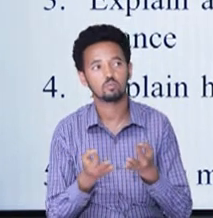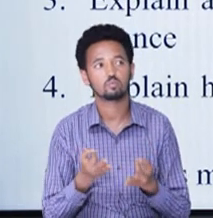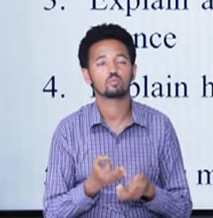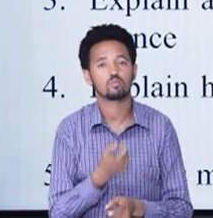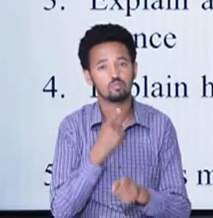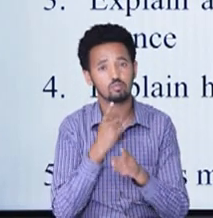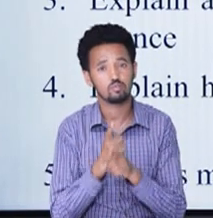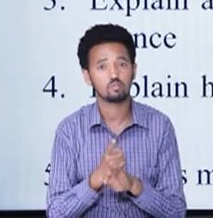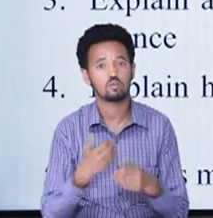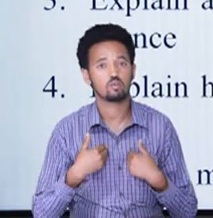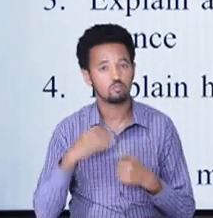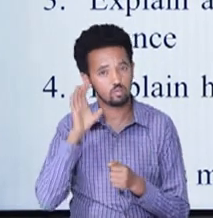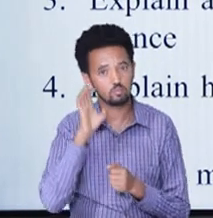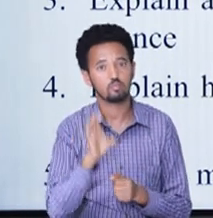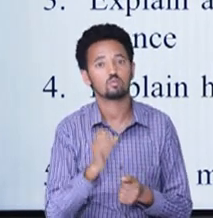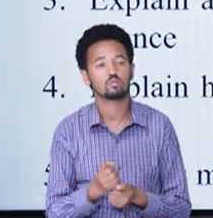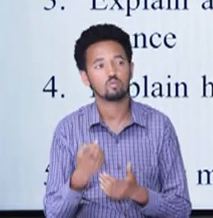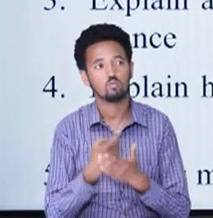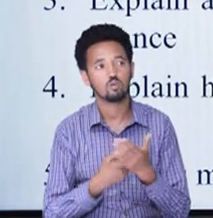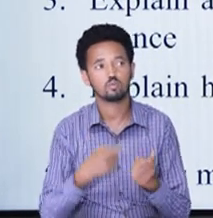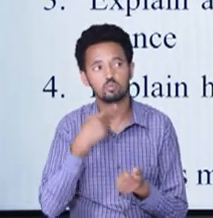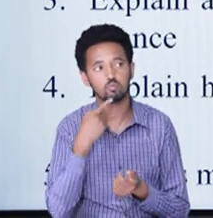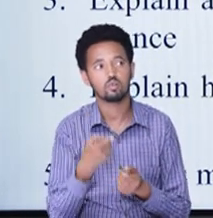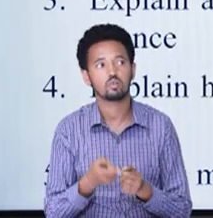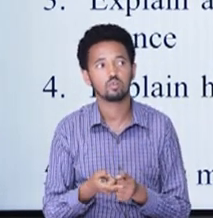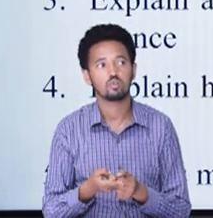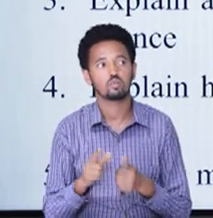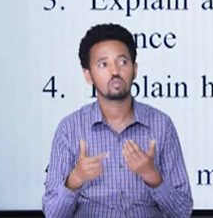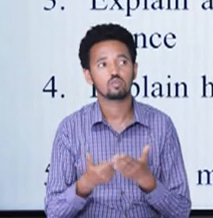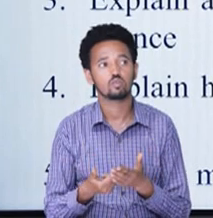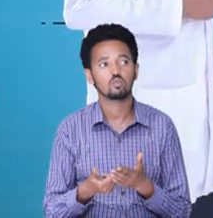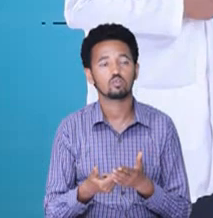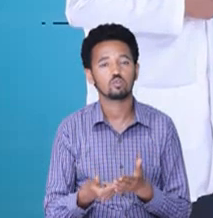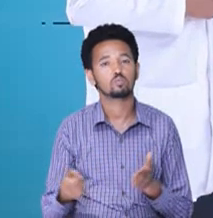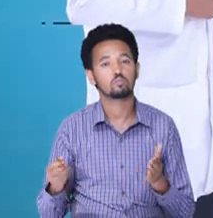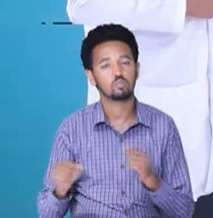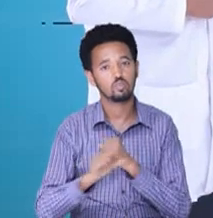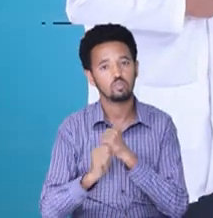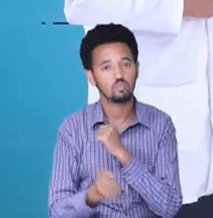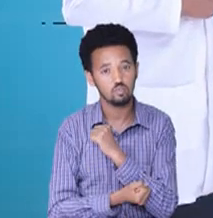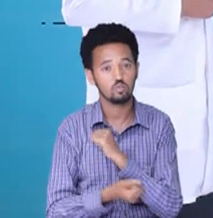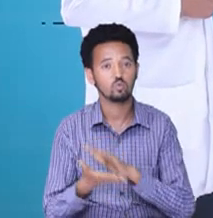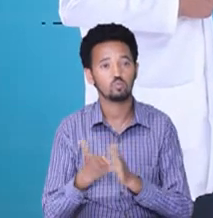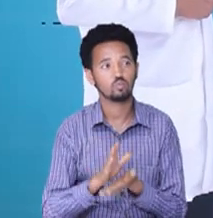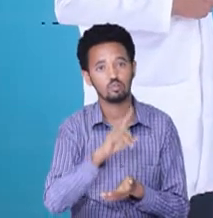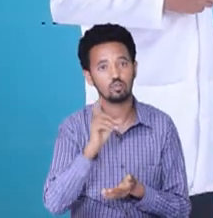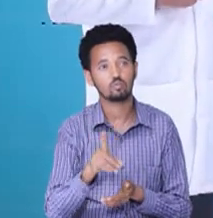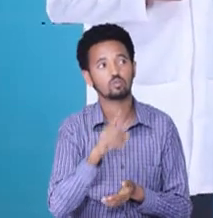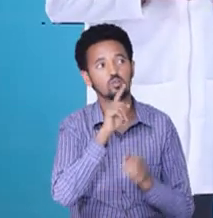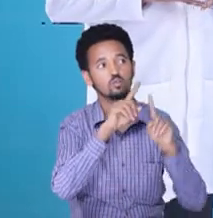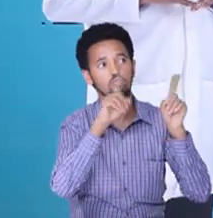overthrown from the power. What meant by guillotines? Those are the basic questions. Answer for the next time.